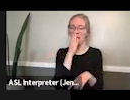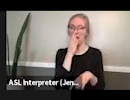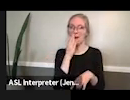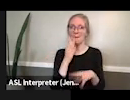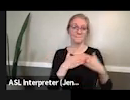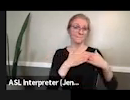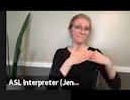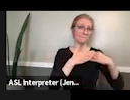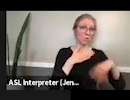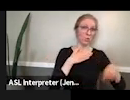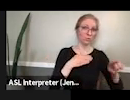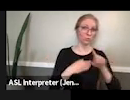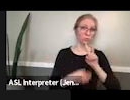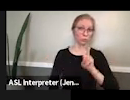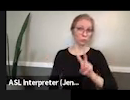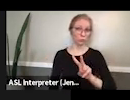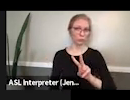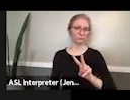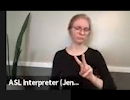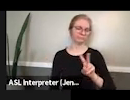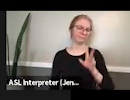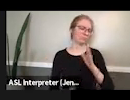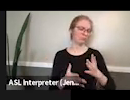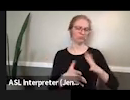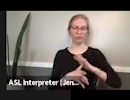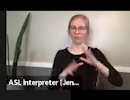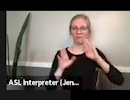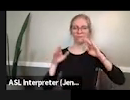which is our primary focus for today,